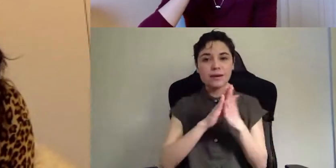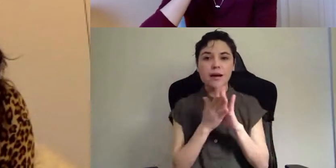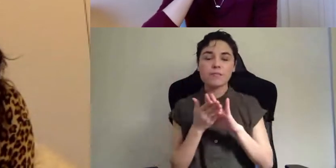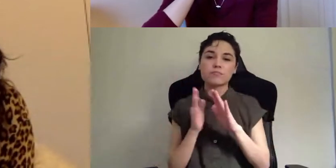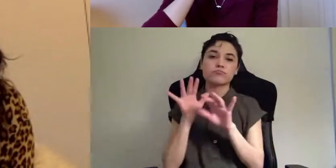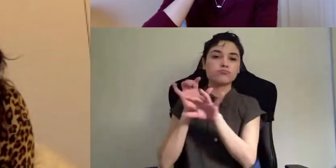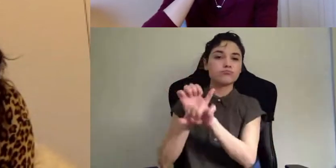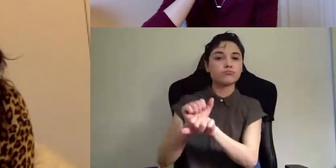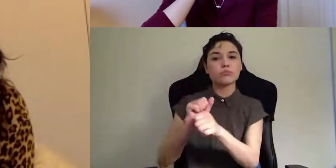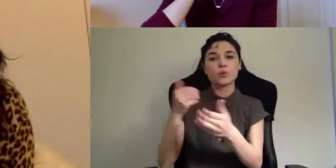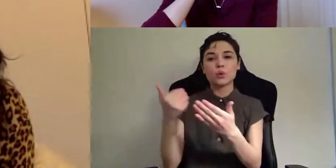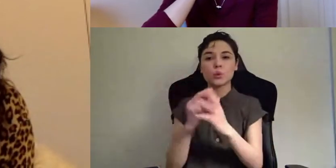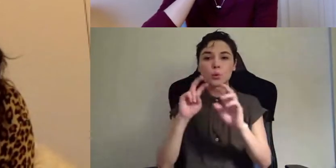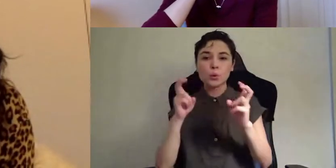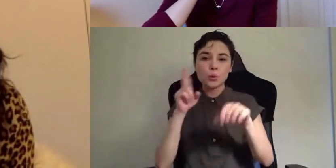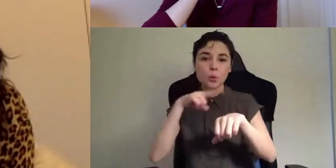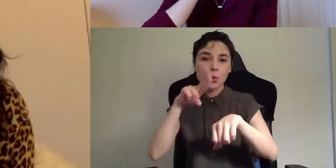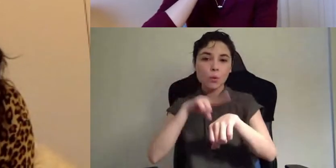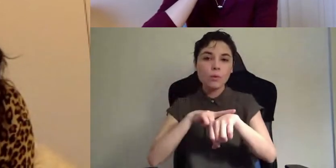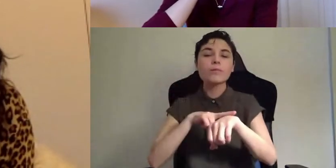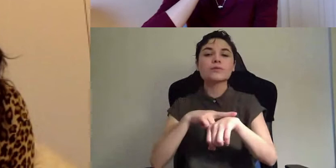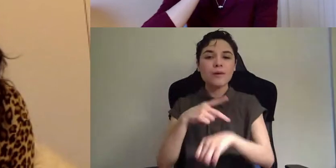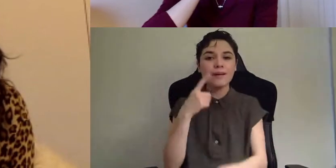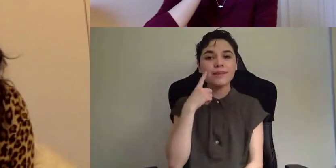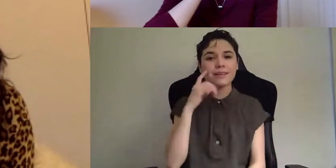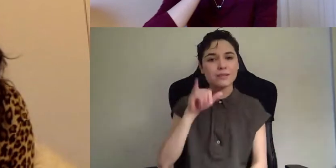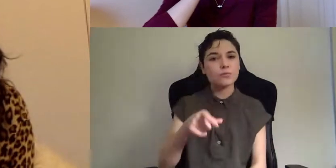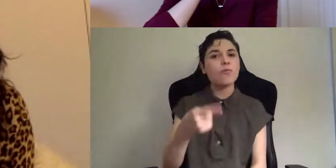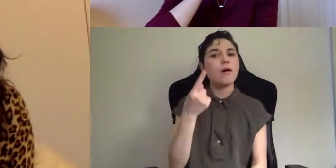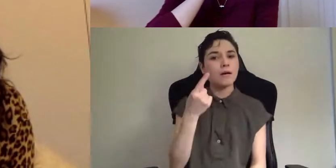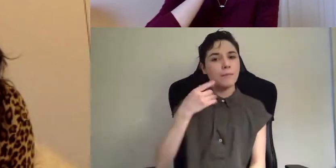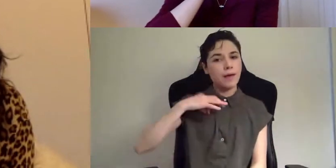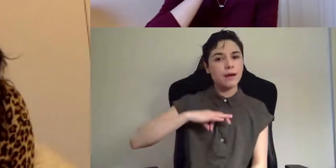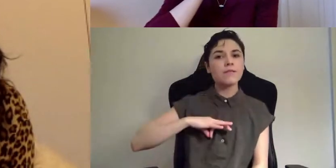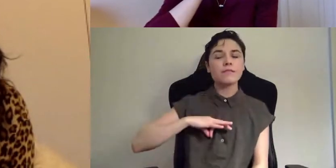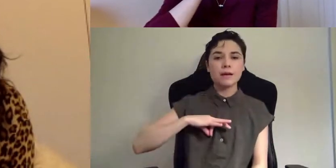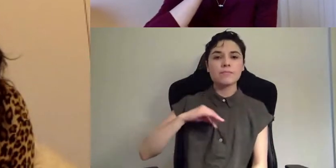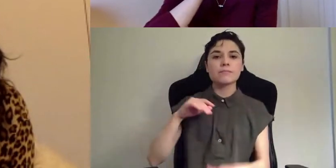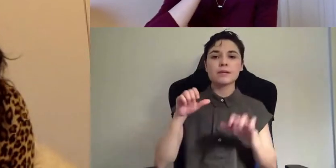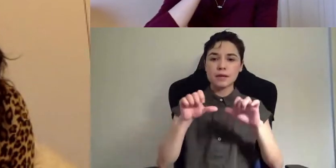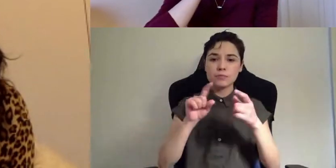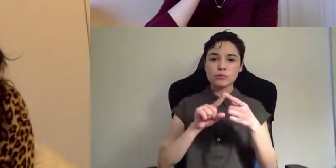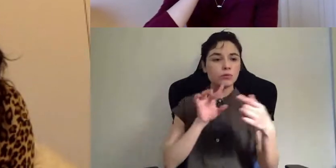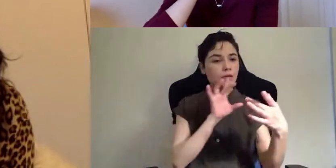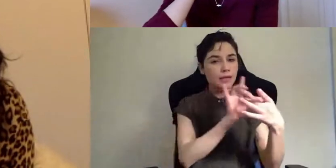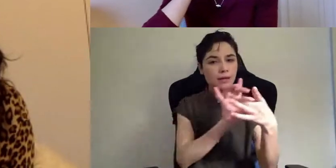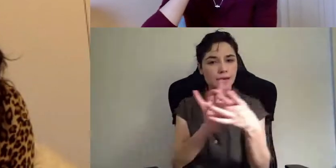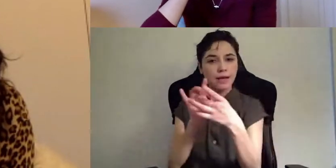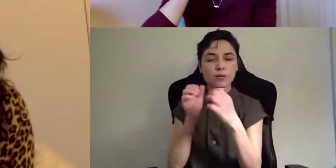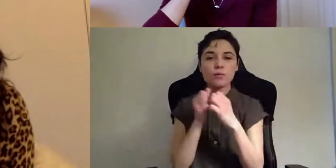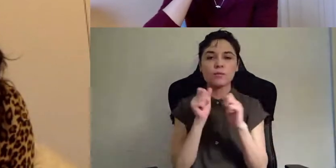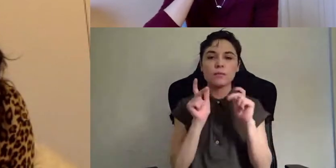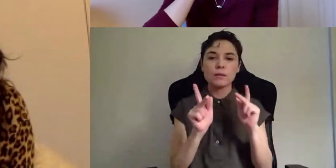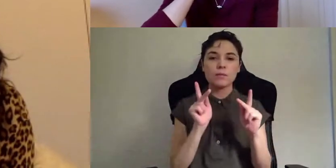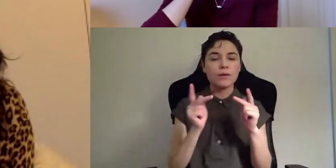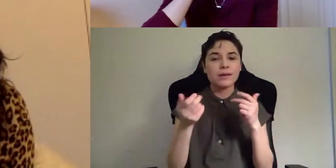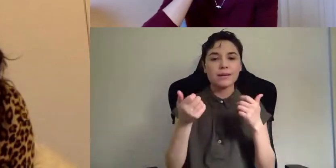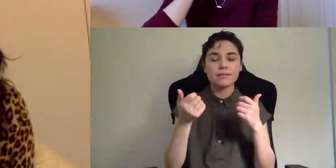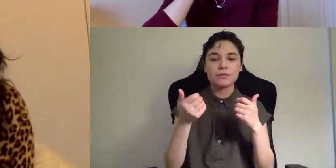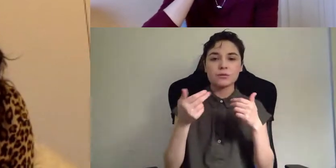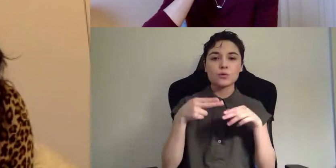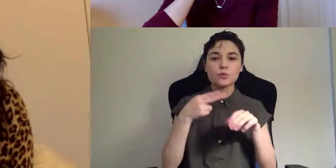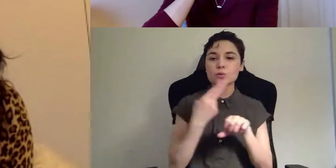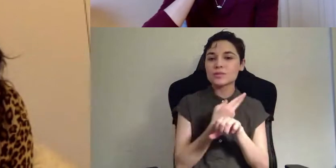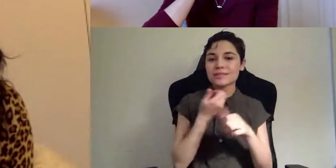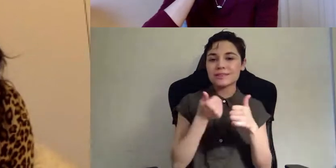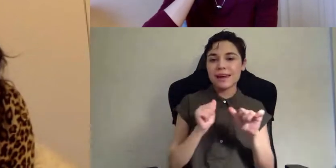out of that is normalization of connecting with people in any way that you can. We don't have to wait for